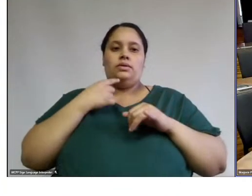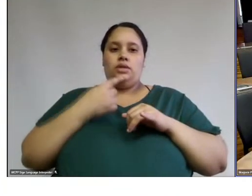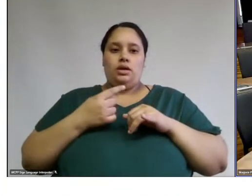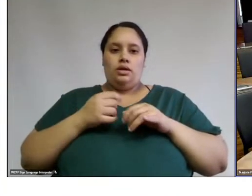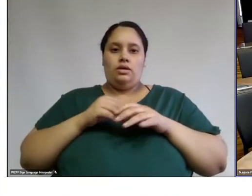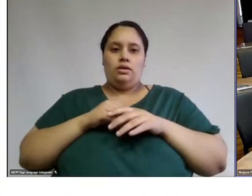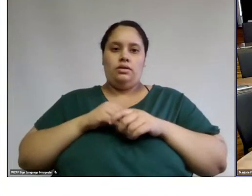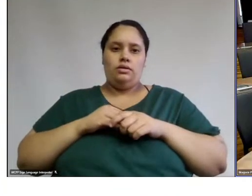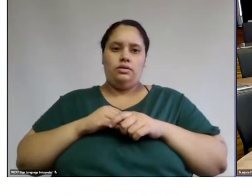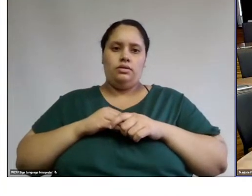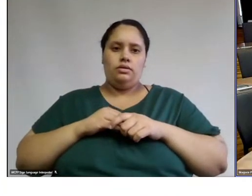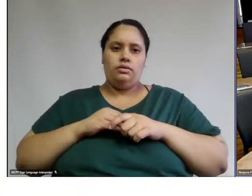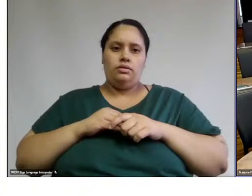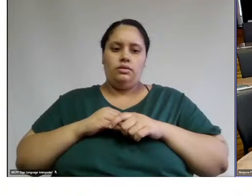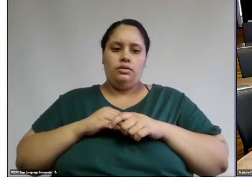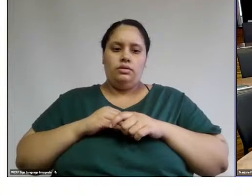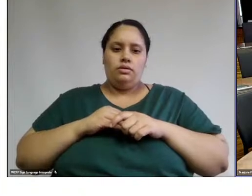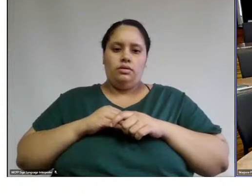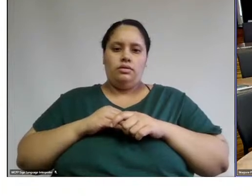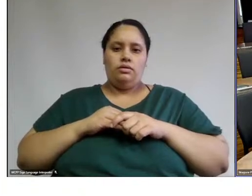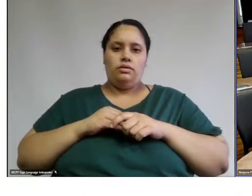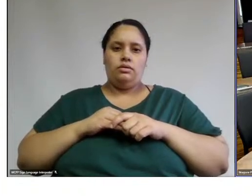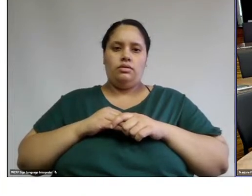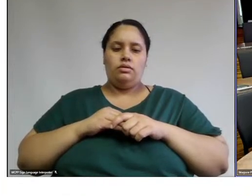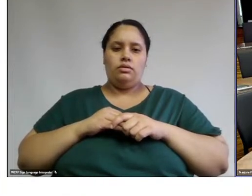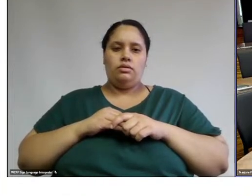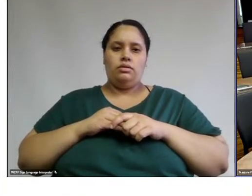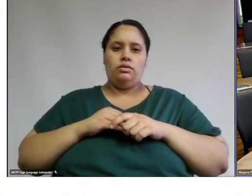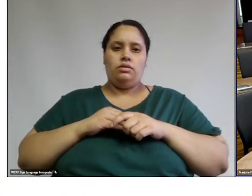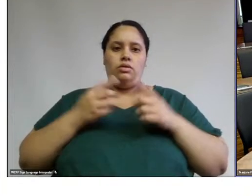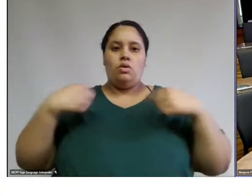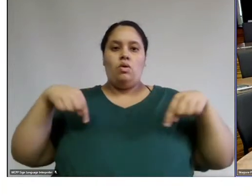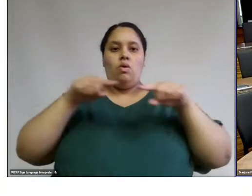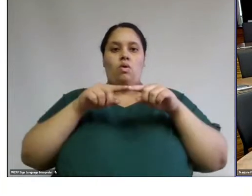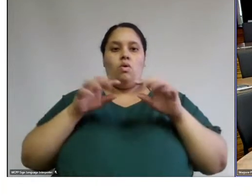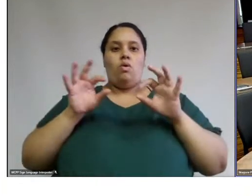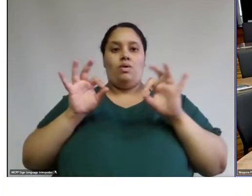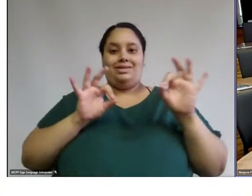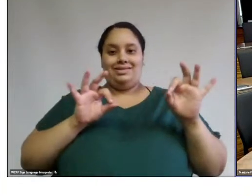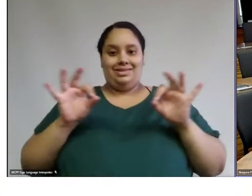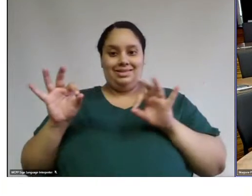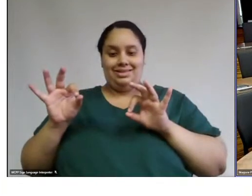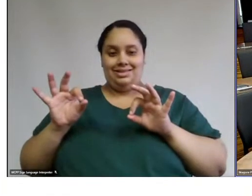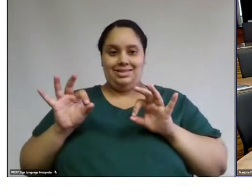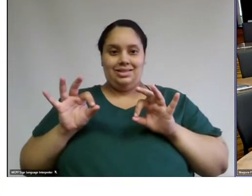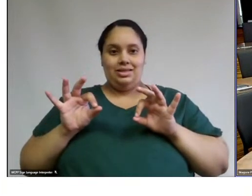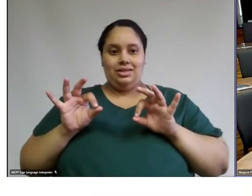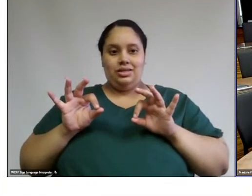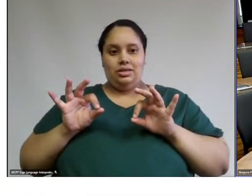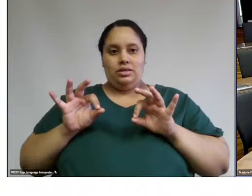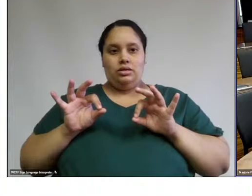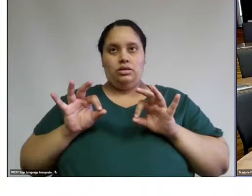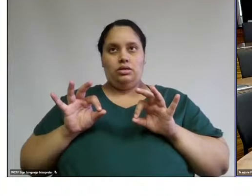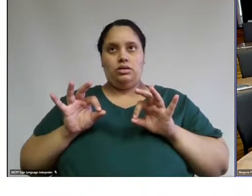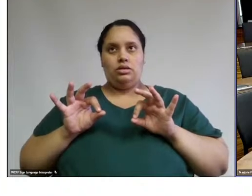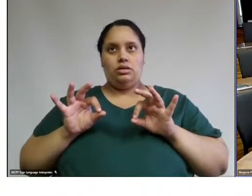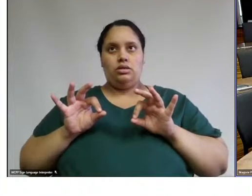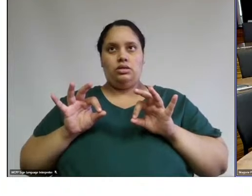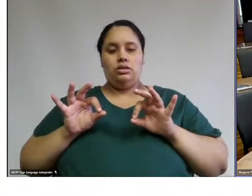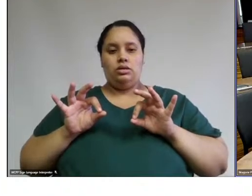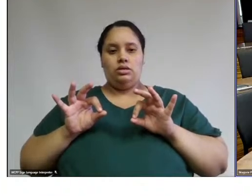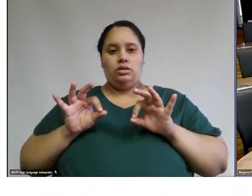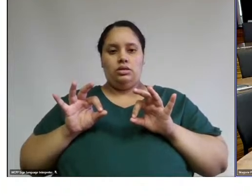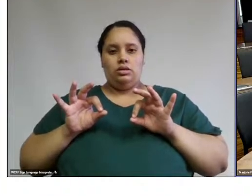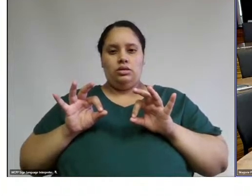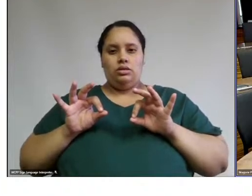that all of these cases relate to findings